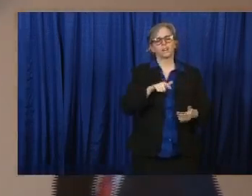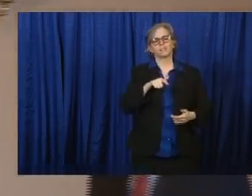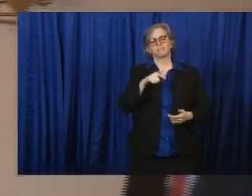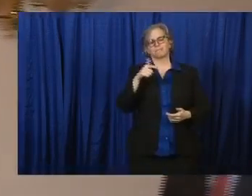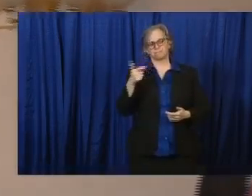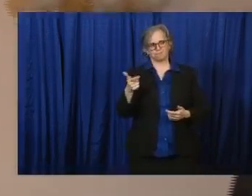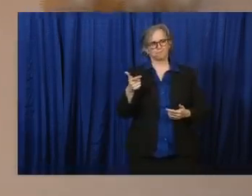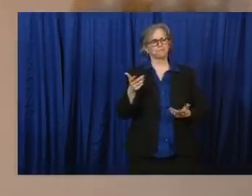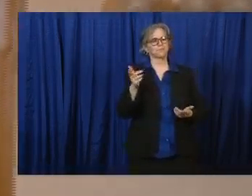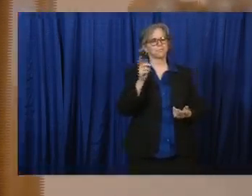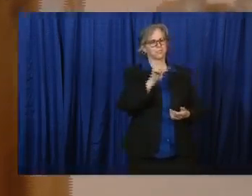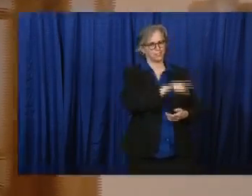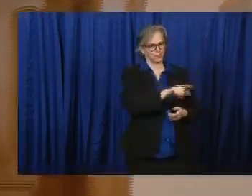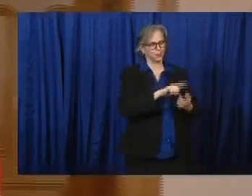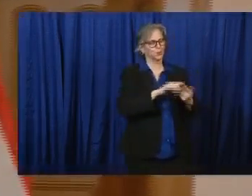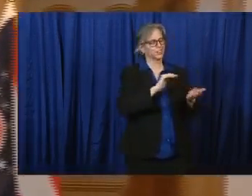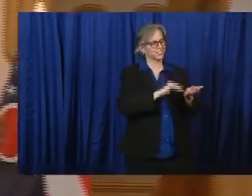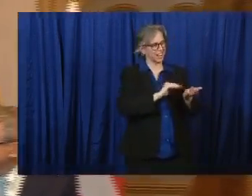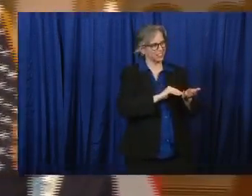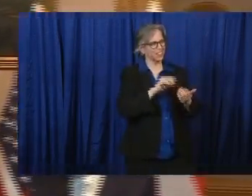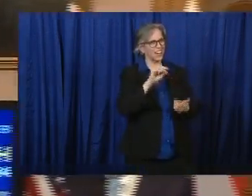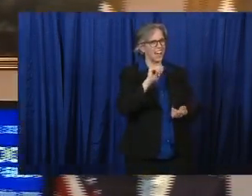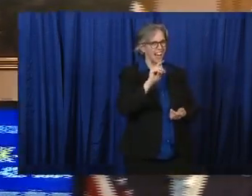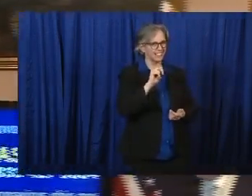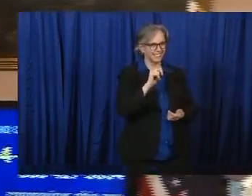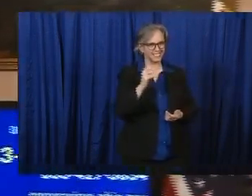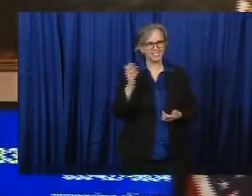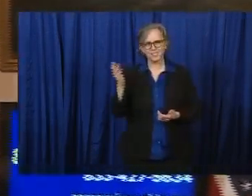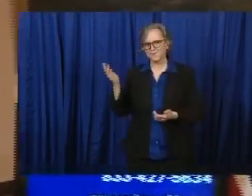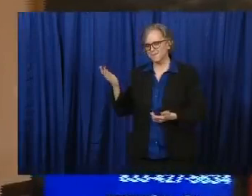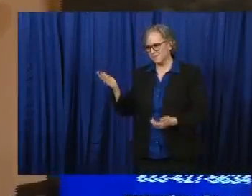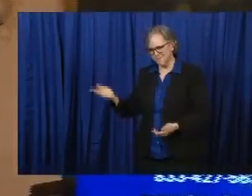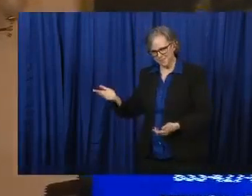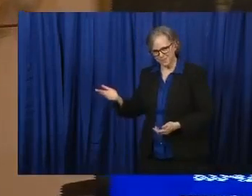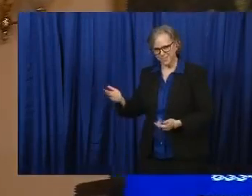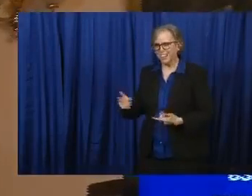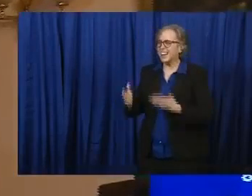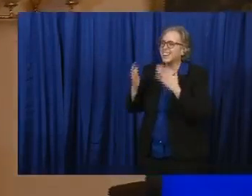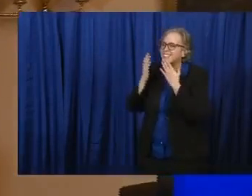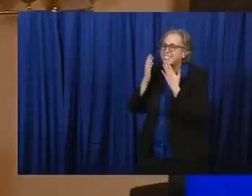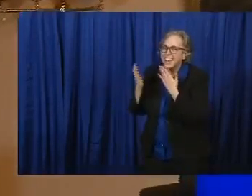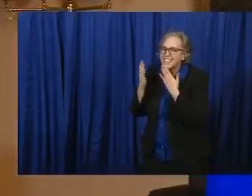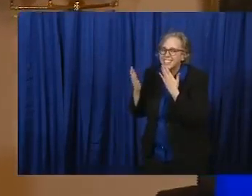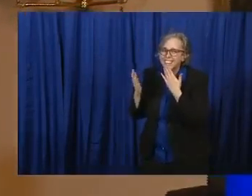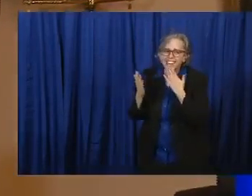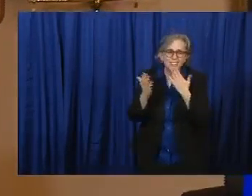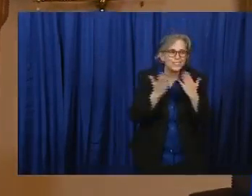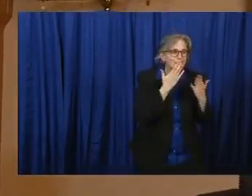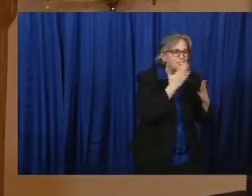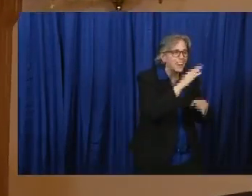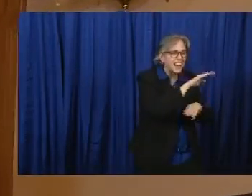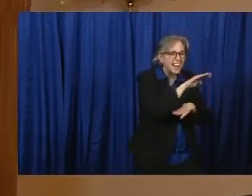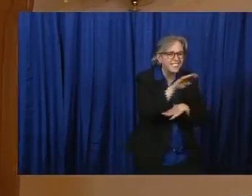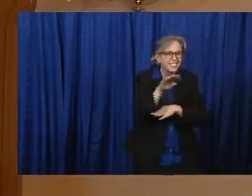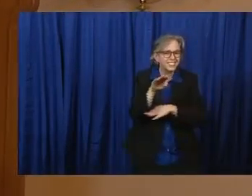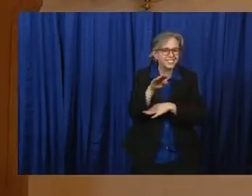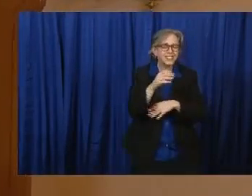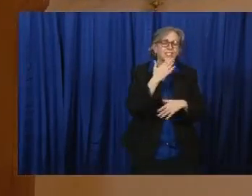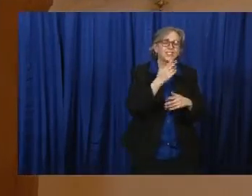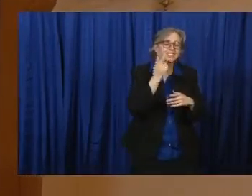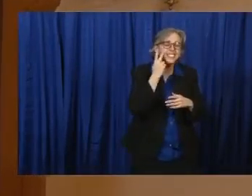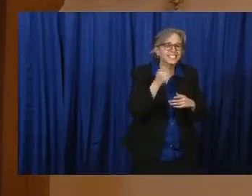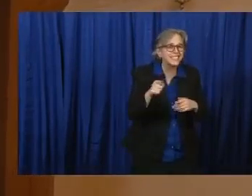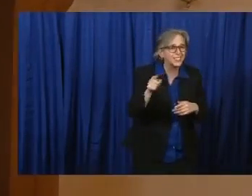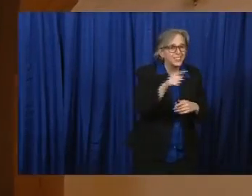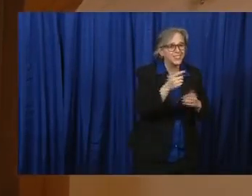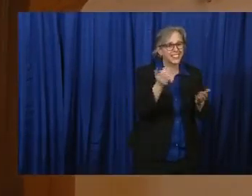Acton. Okay, thank you. Good afternoon, everyone. It's good to see you again. As